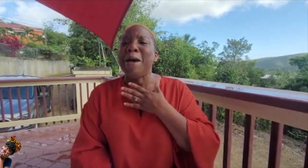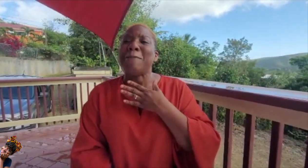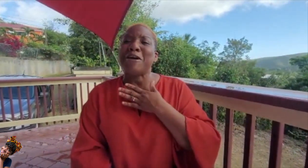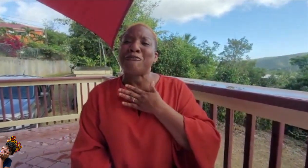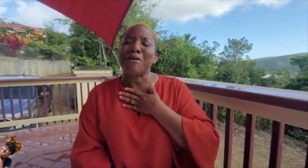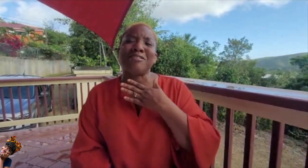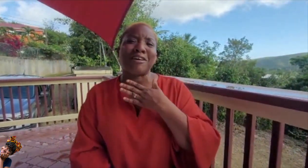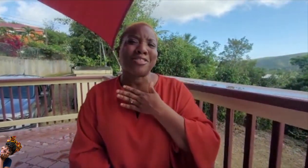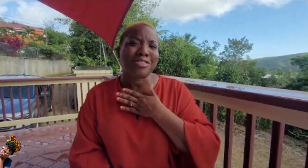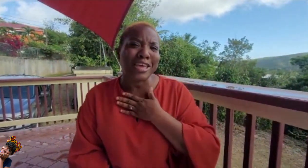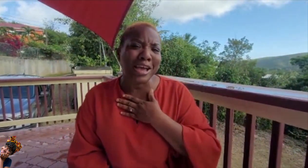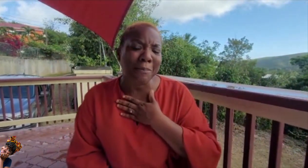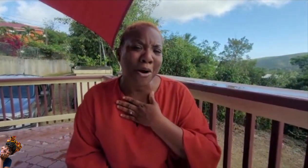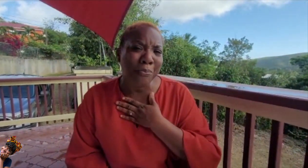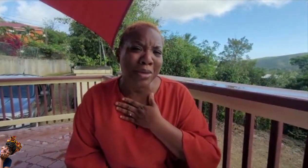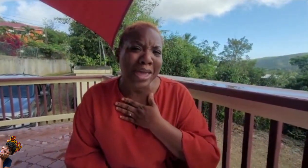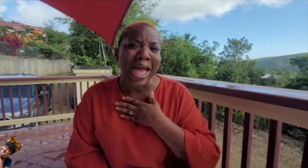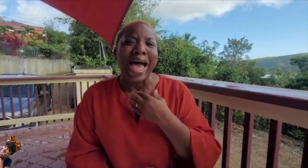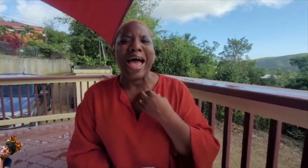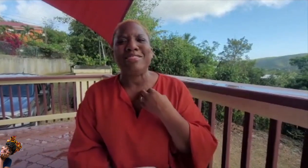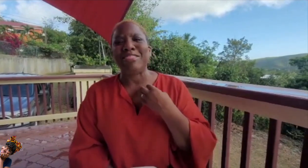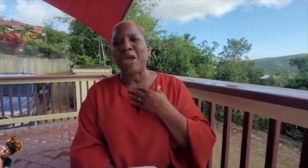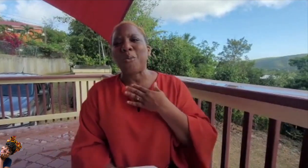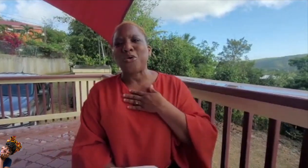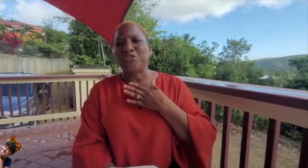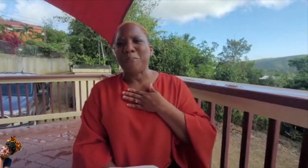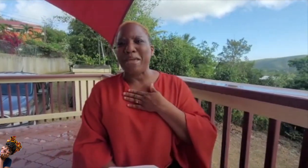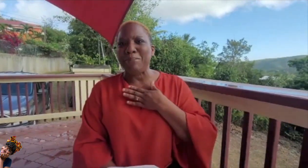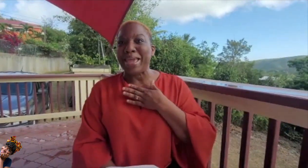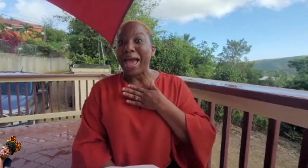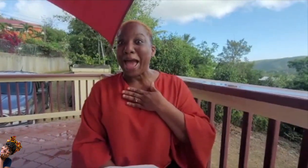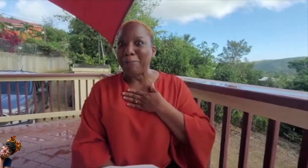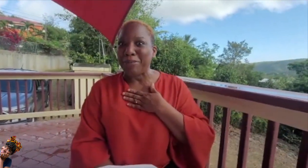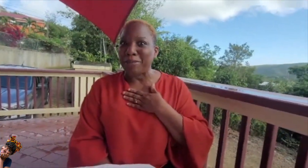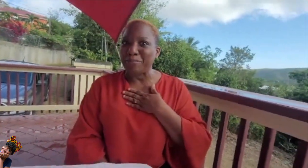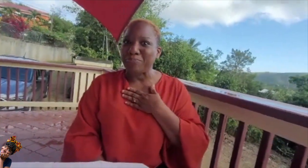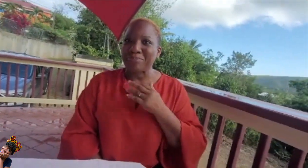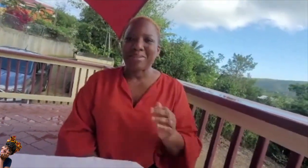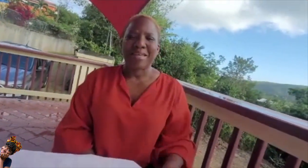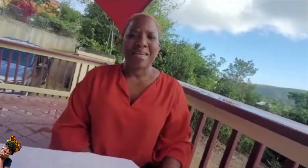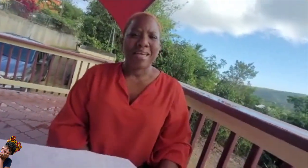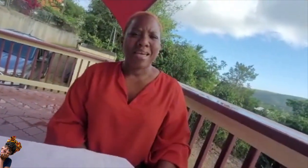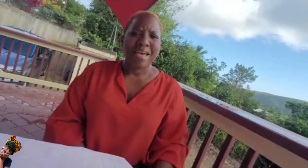me my friends are thinking about me and they want to make me happy.